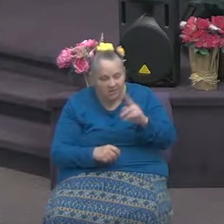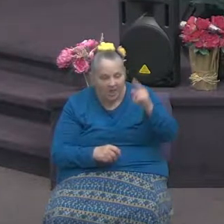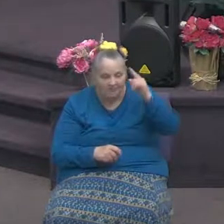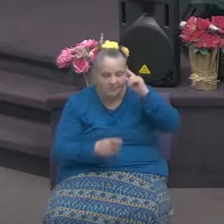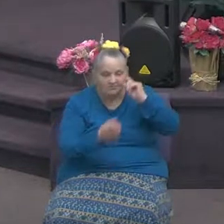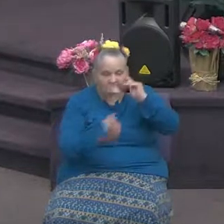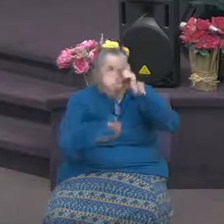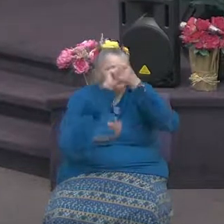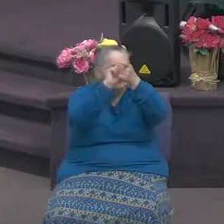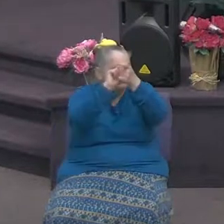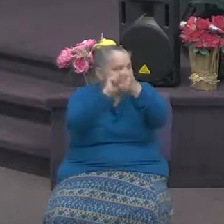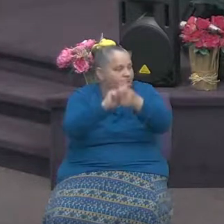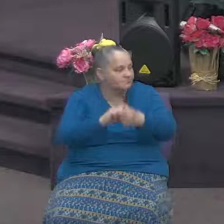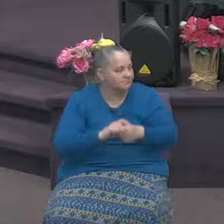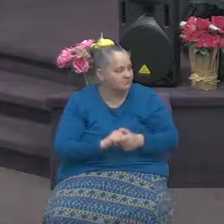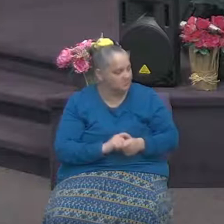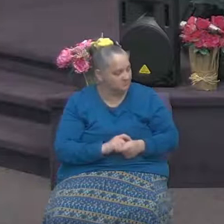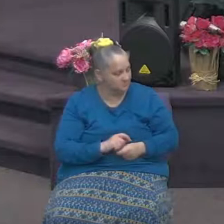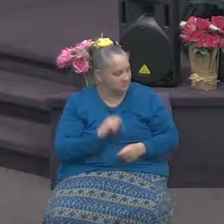shift.